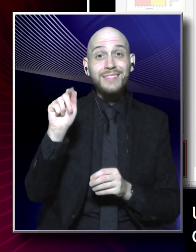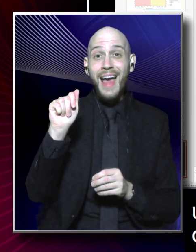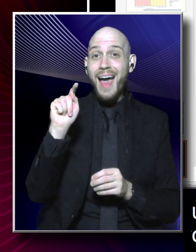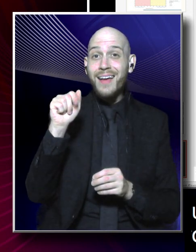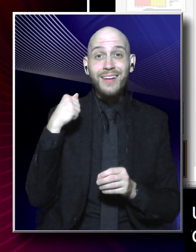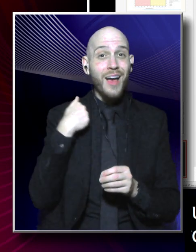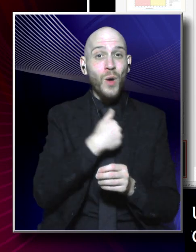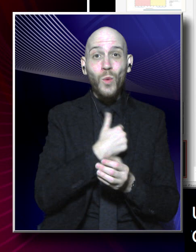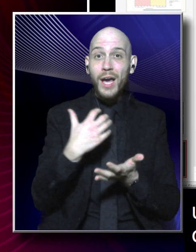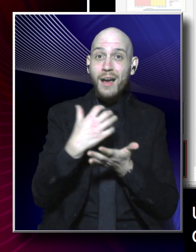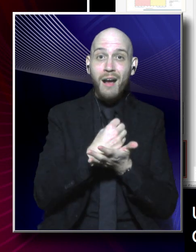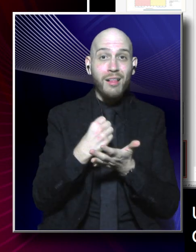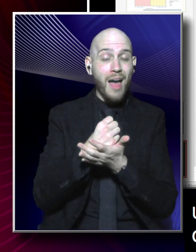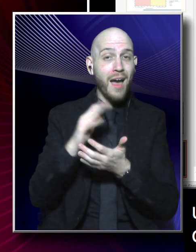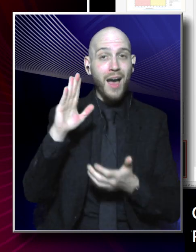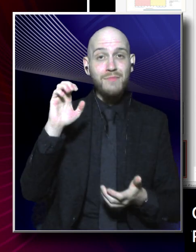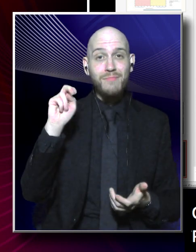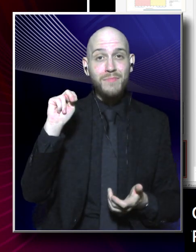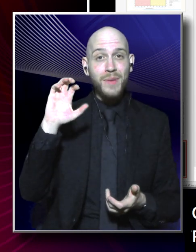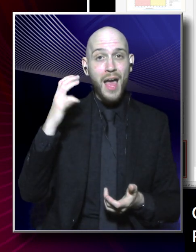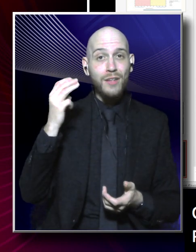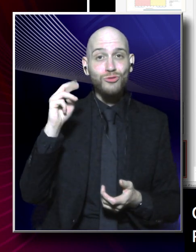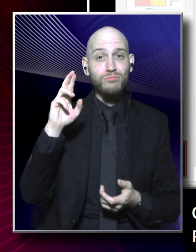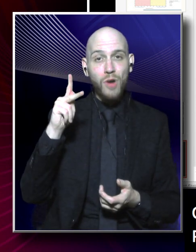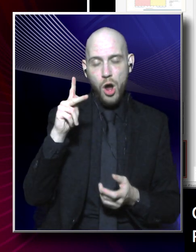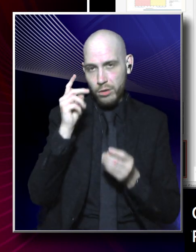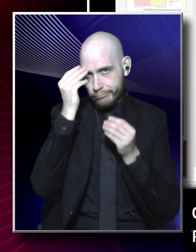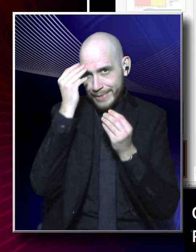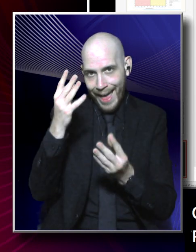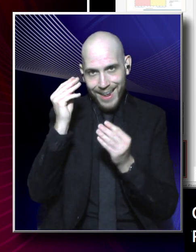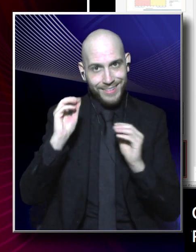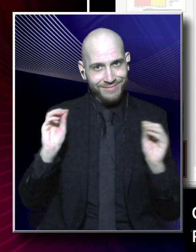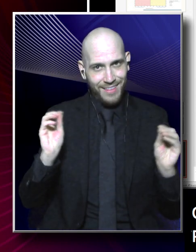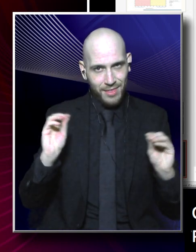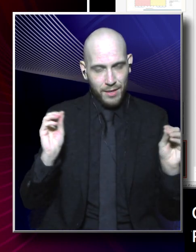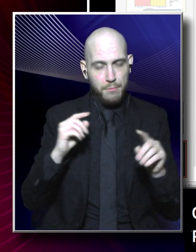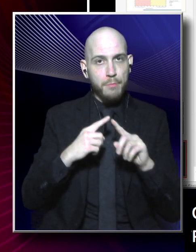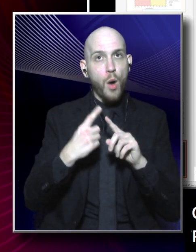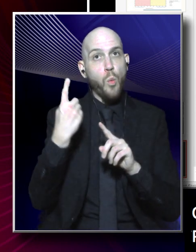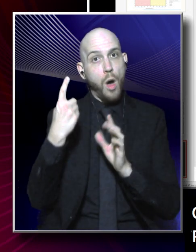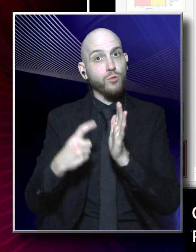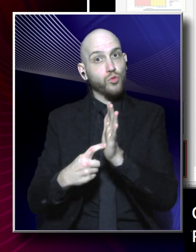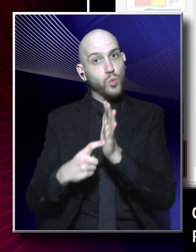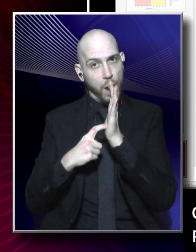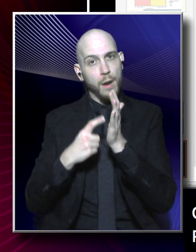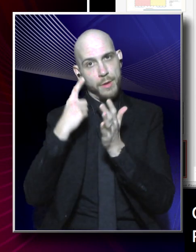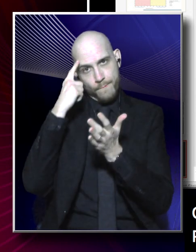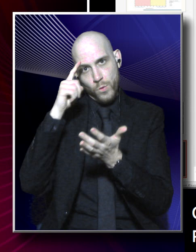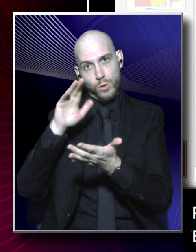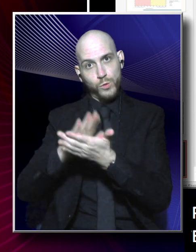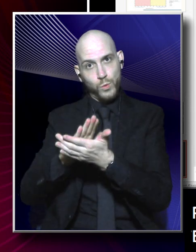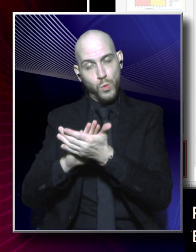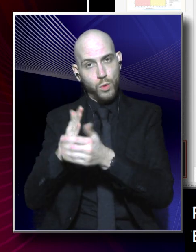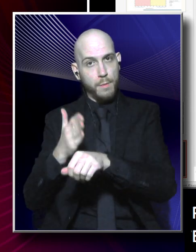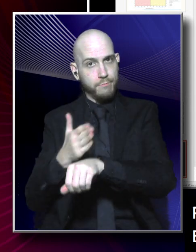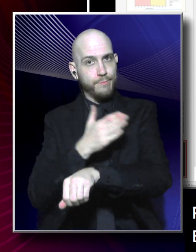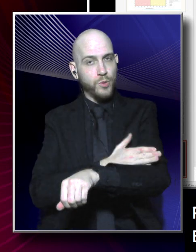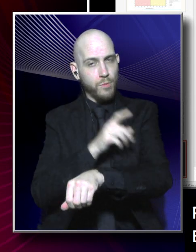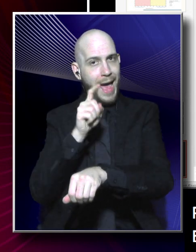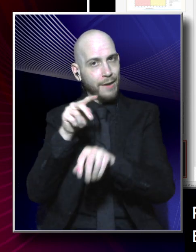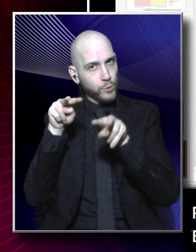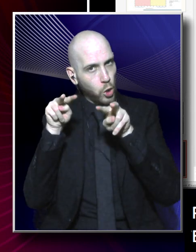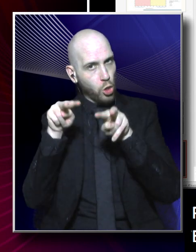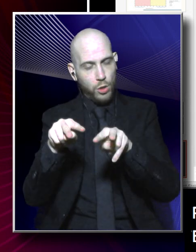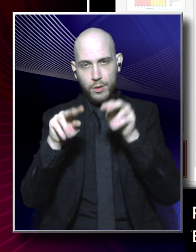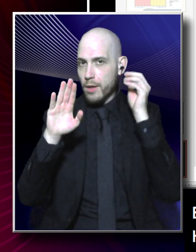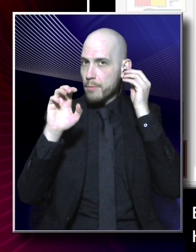of the requirements of school improvement, is looking at benchmark data. Through the school improvement, we have